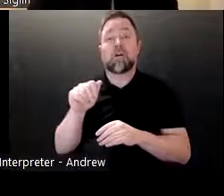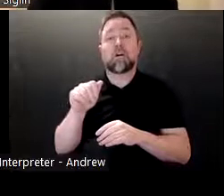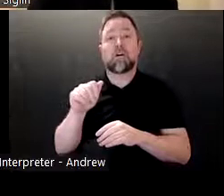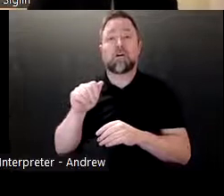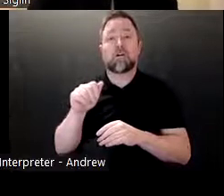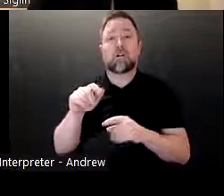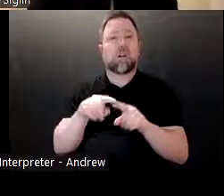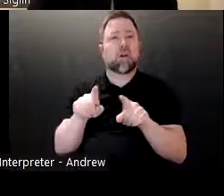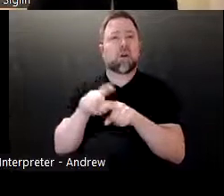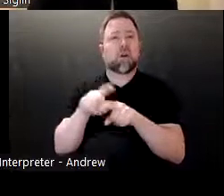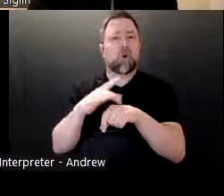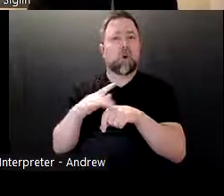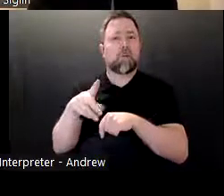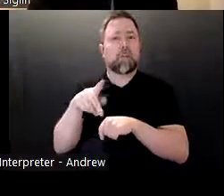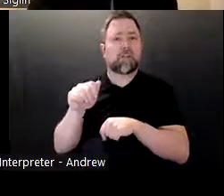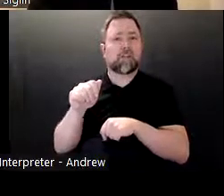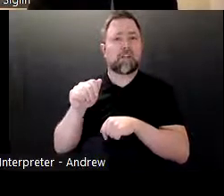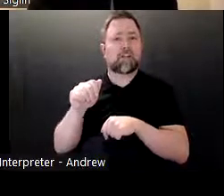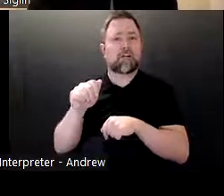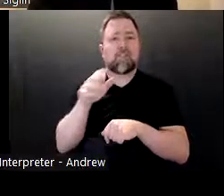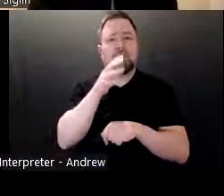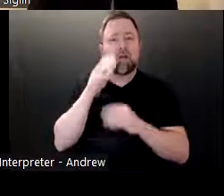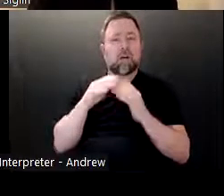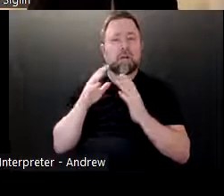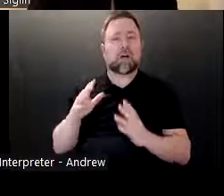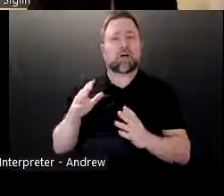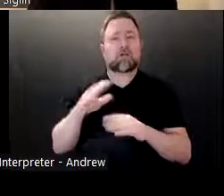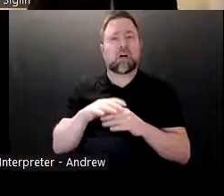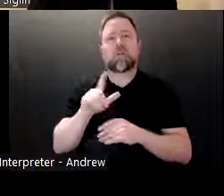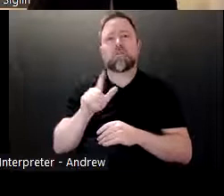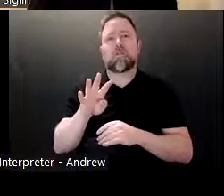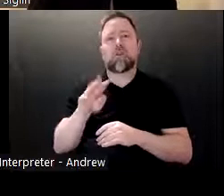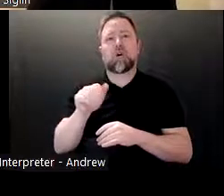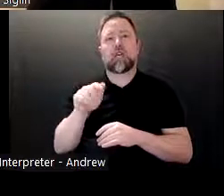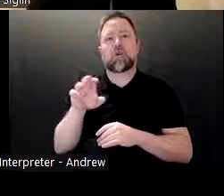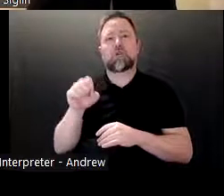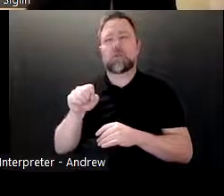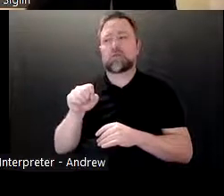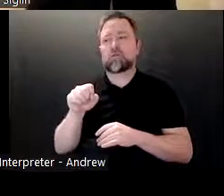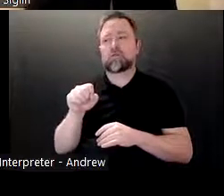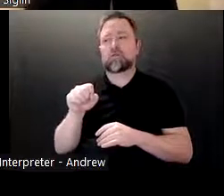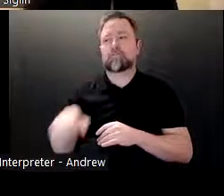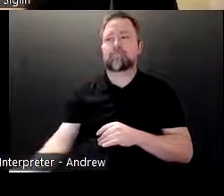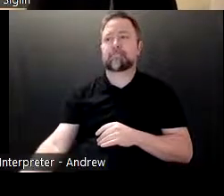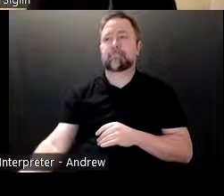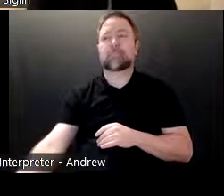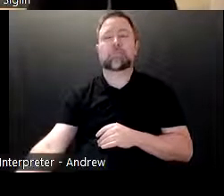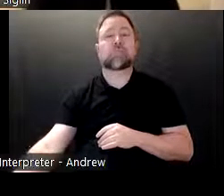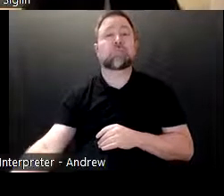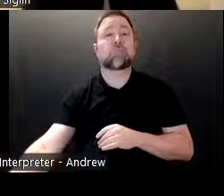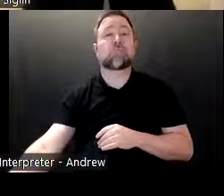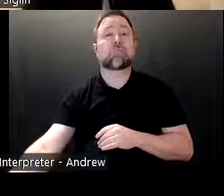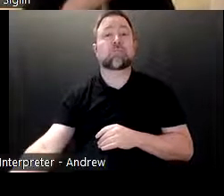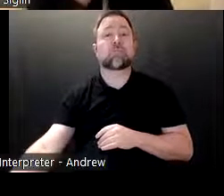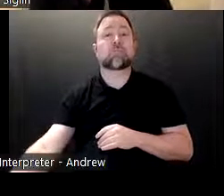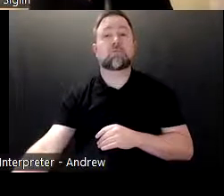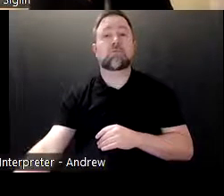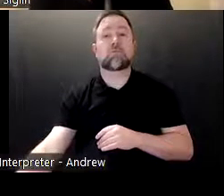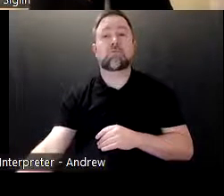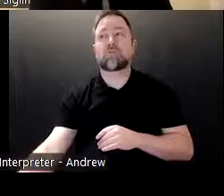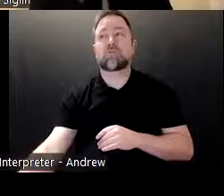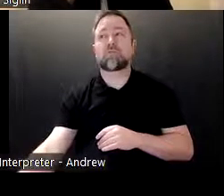early Pennsylvania farmhouse on 24 acres. Of course, these estates still come on the market today.